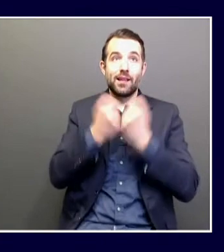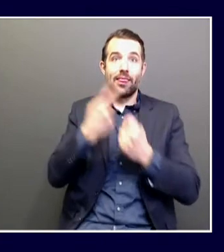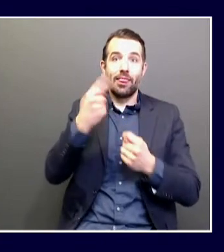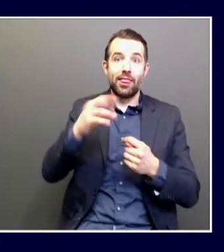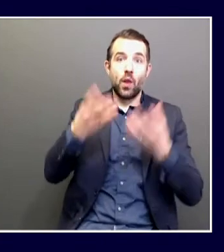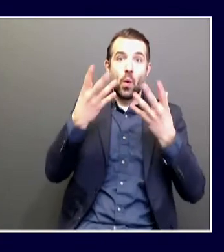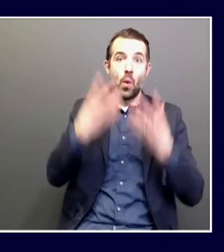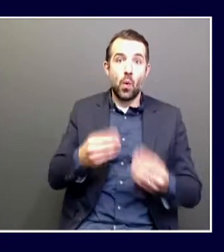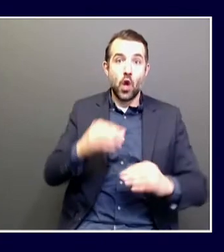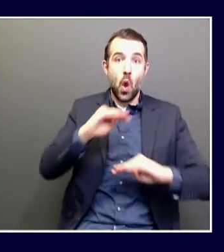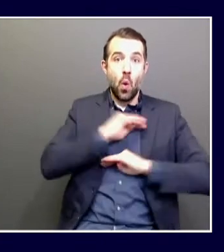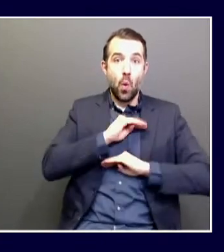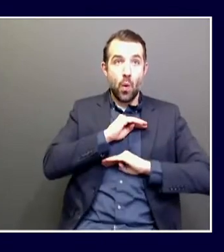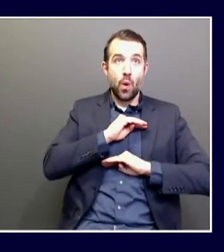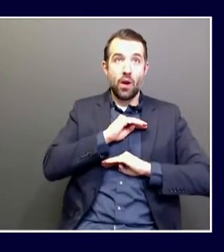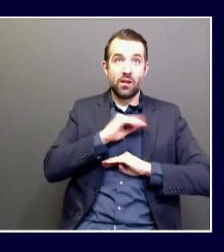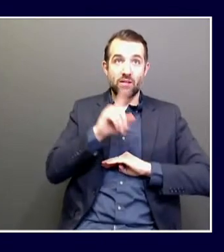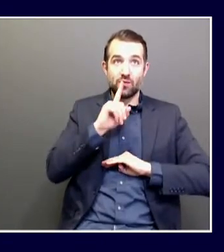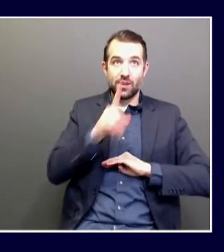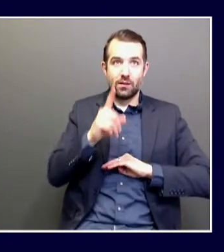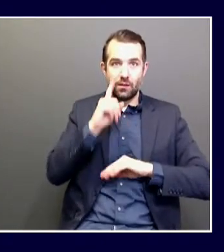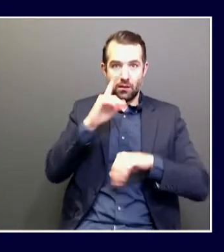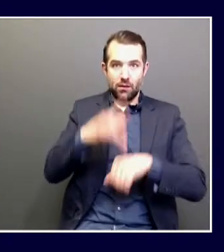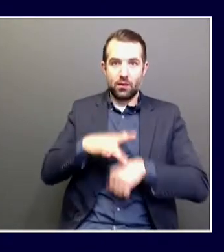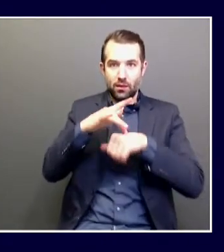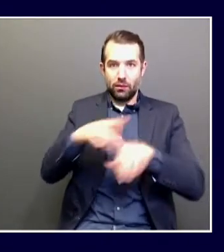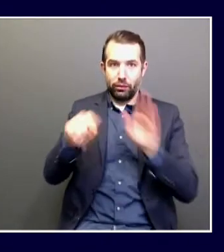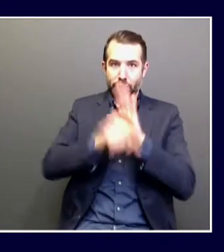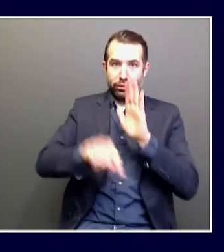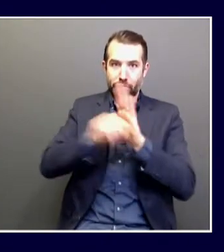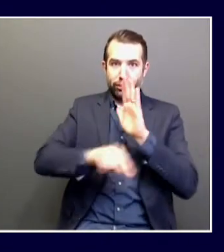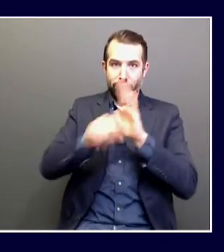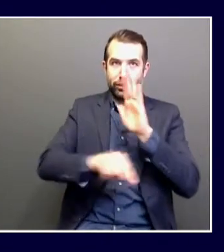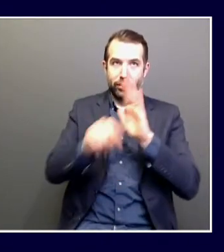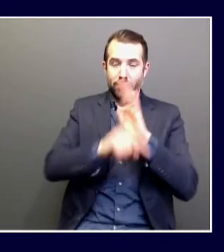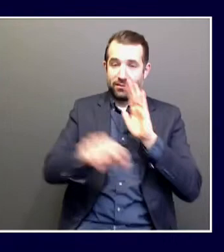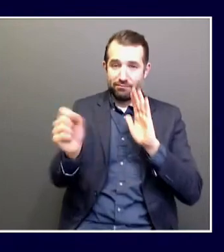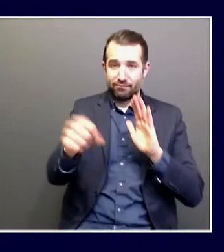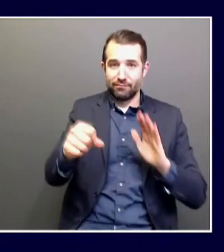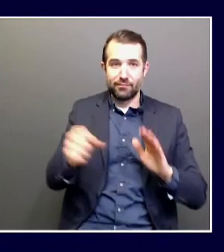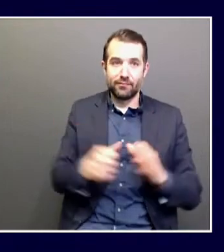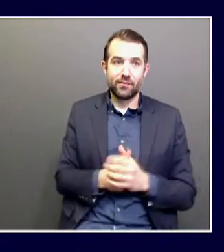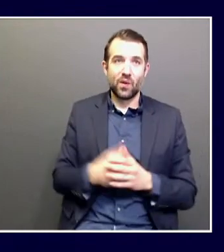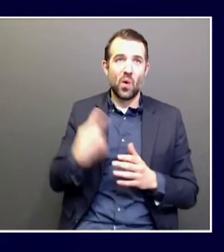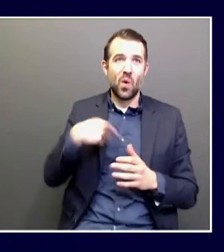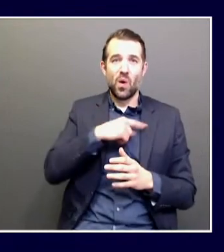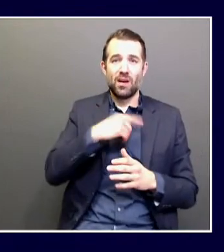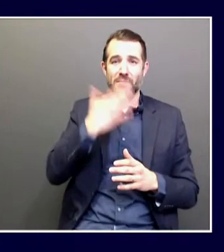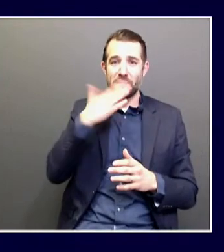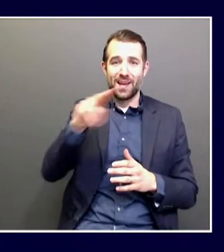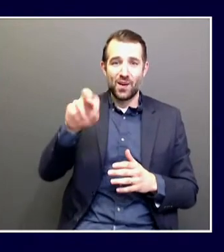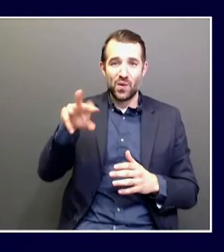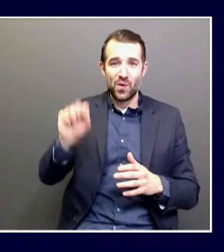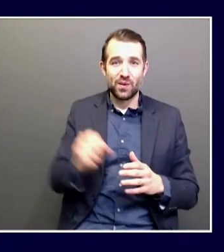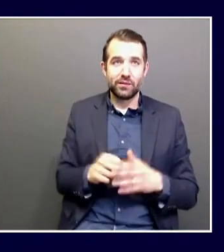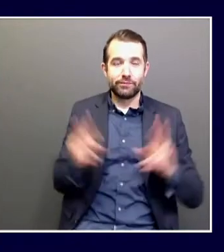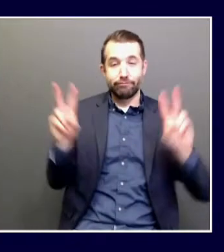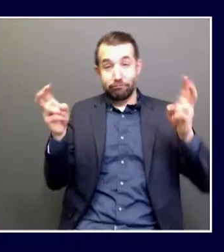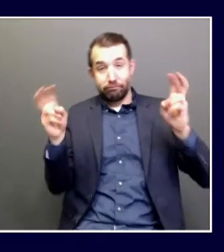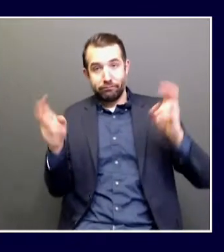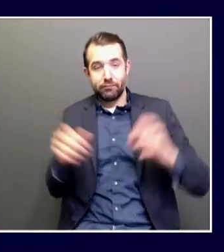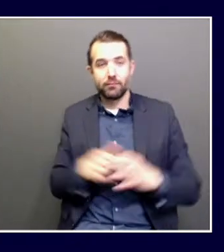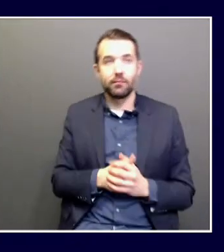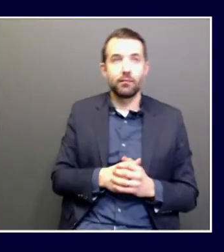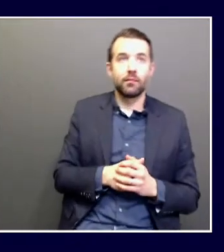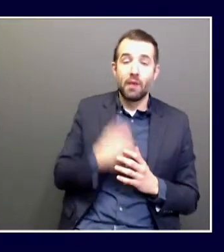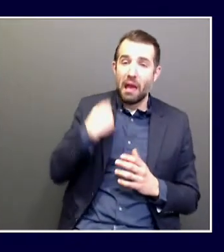discouraged. Because here's why, Brian. There's you didn't say this, but there could be someone who